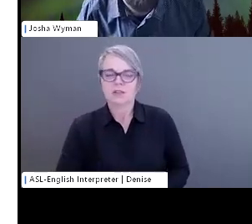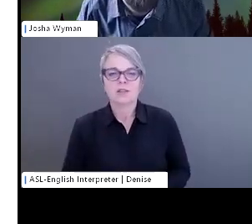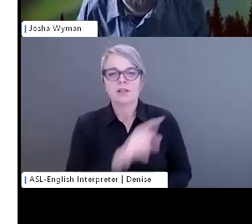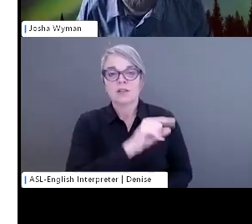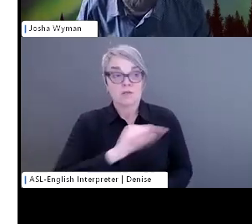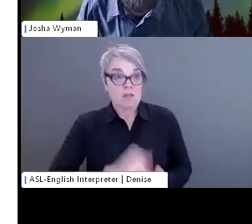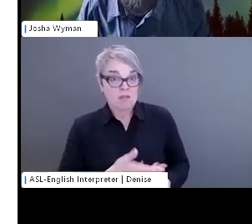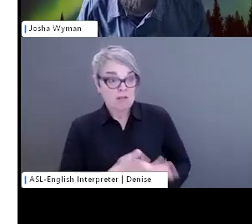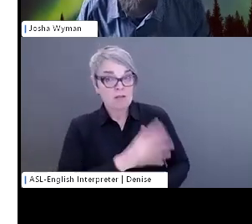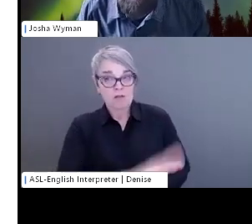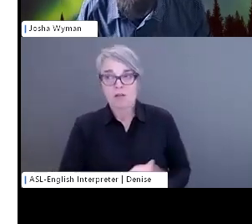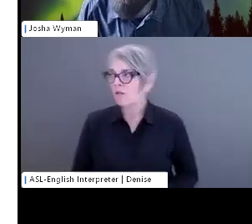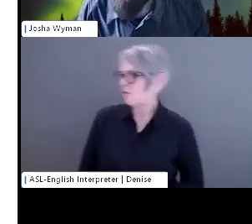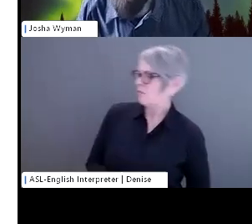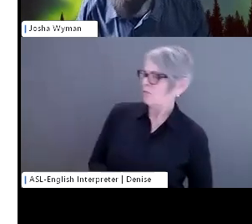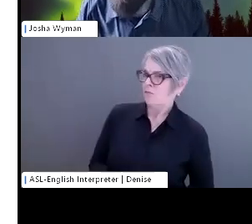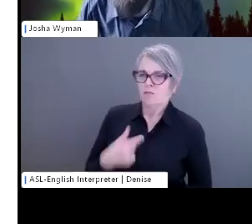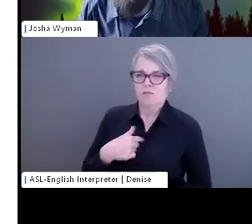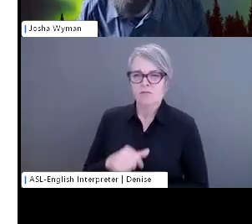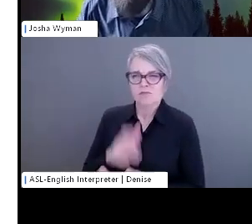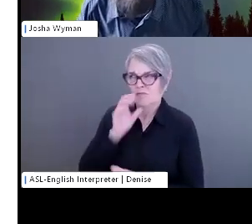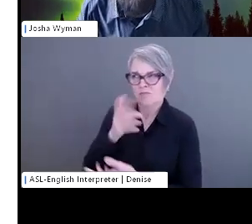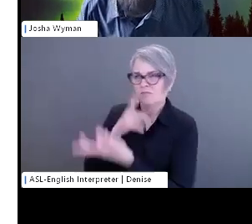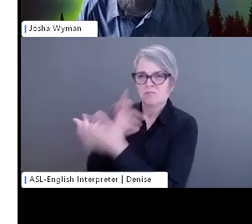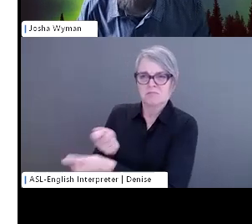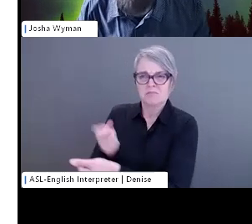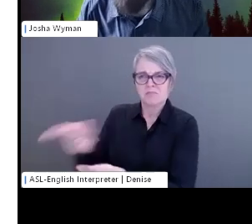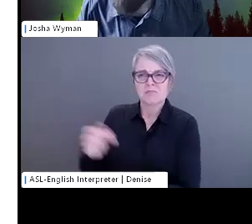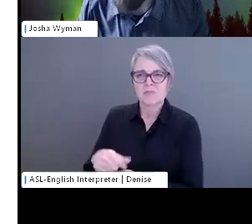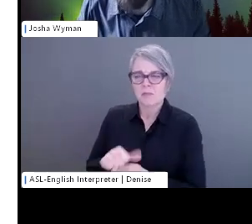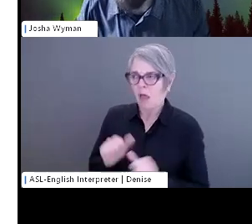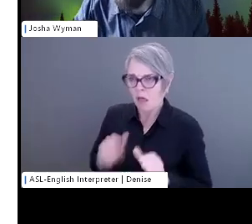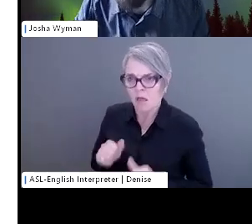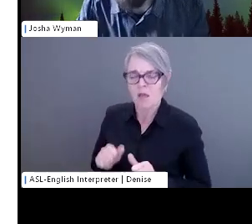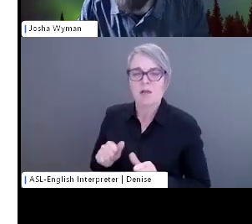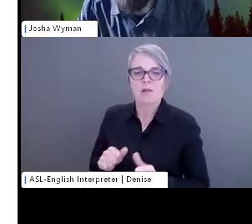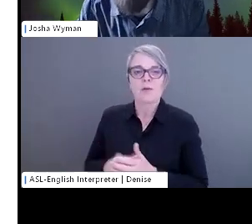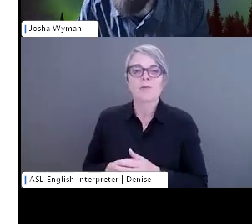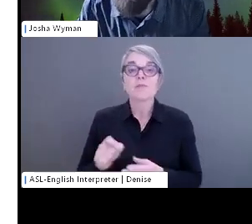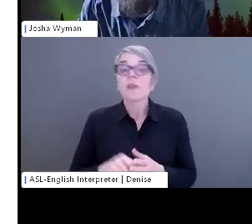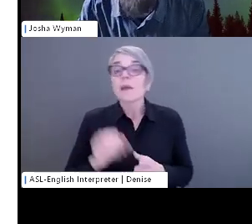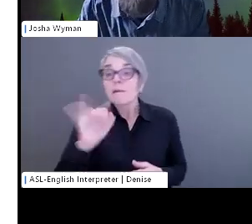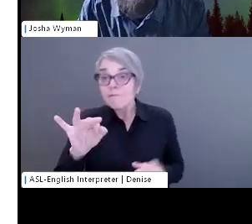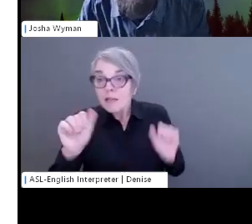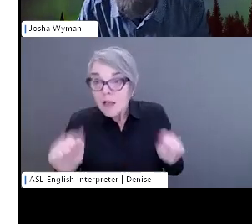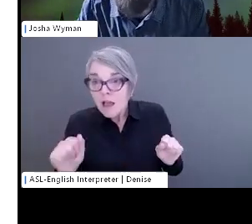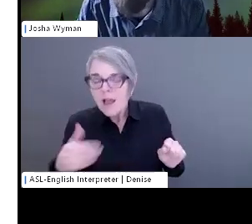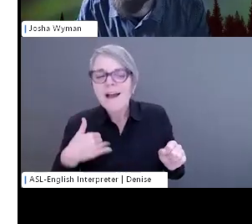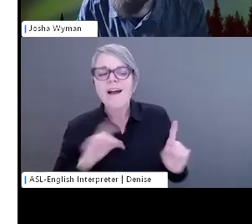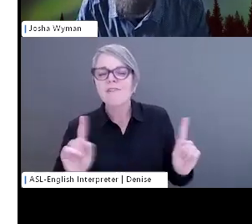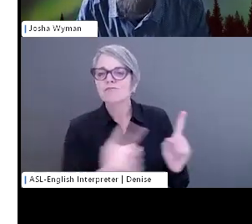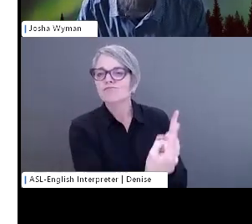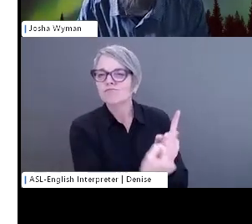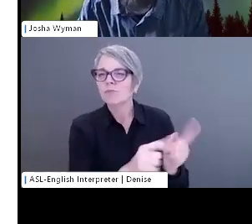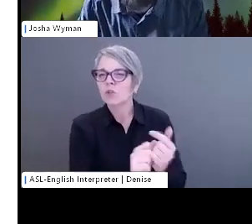self-doubt. If possible, have a support person nearby in case the person requires assistance with